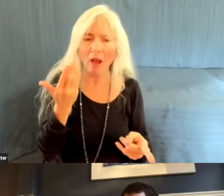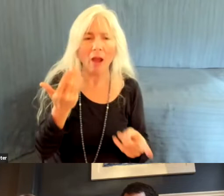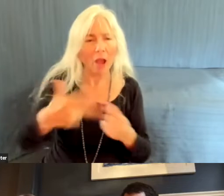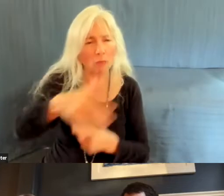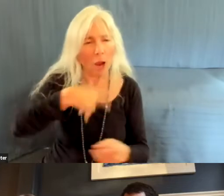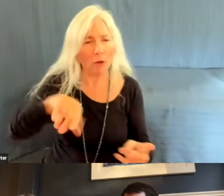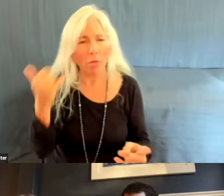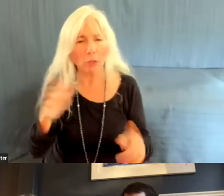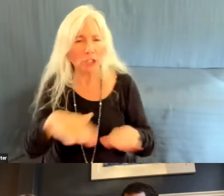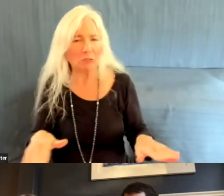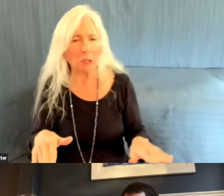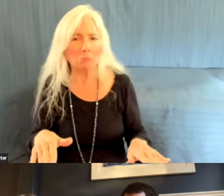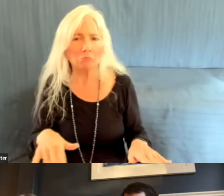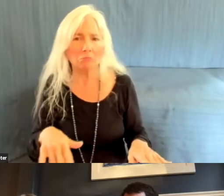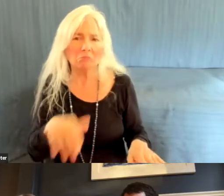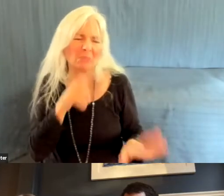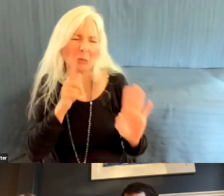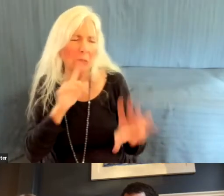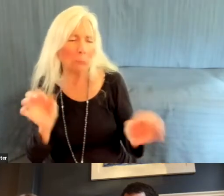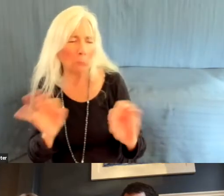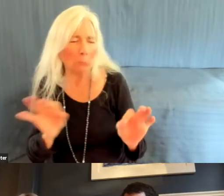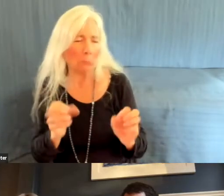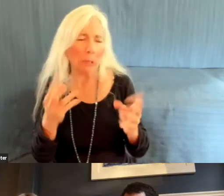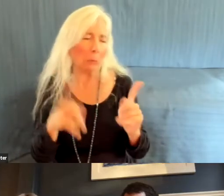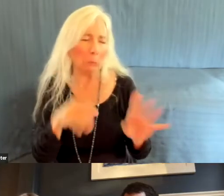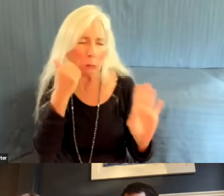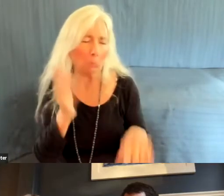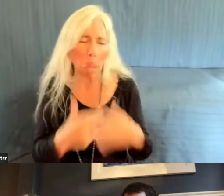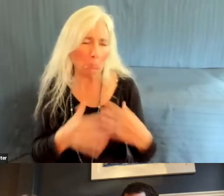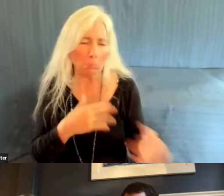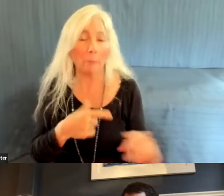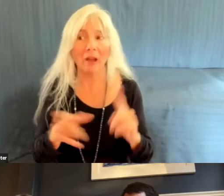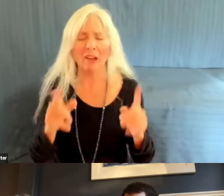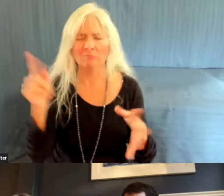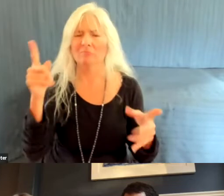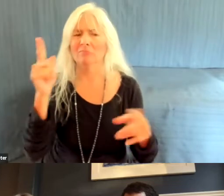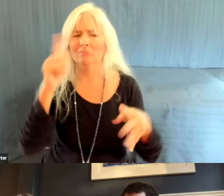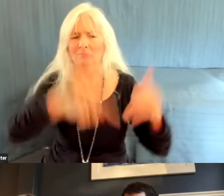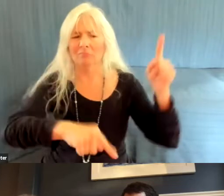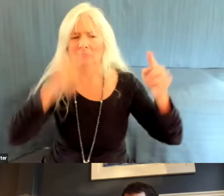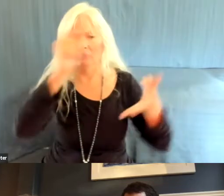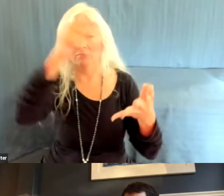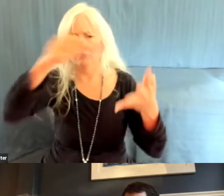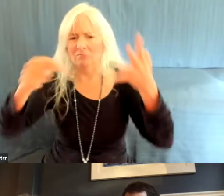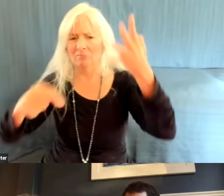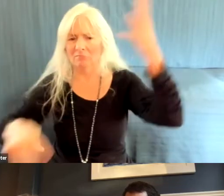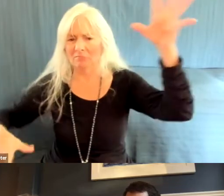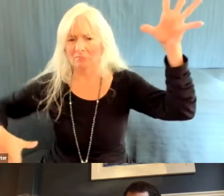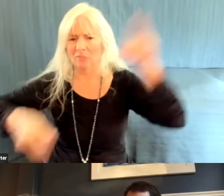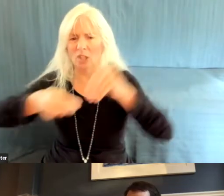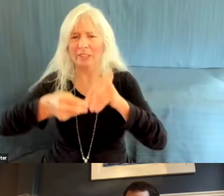which that really didn't tip our hand. But, lots of people are shy, but all these things together, I would say. I don't know if you want to